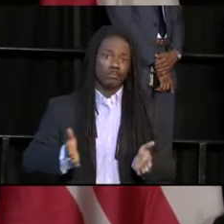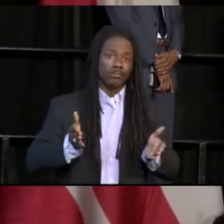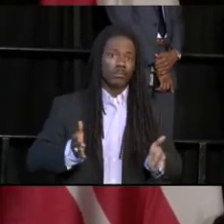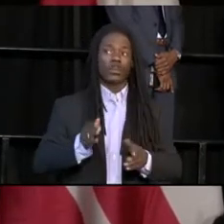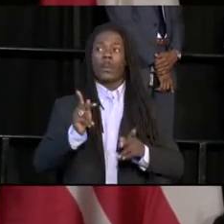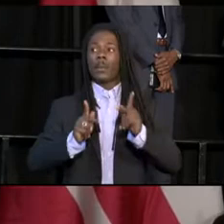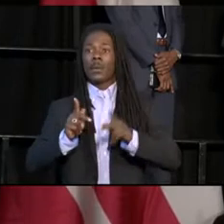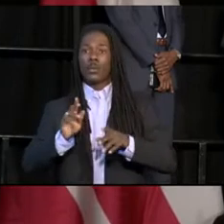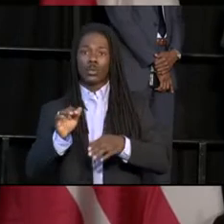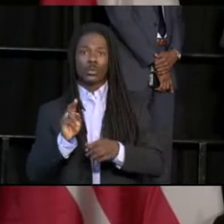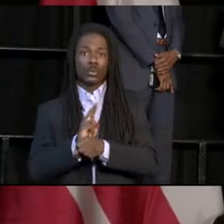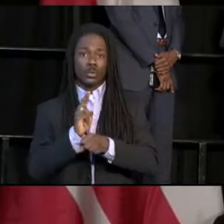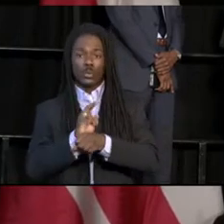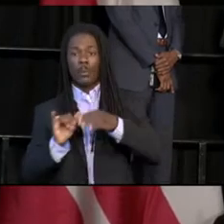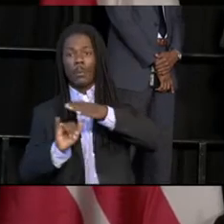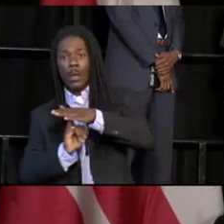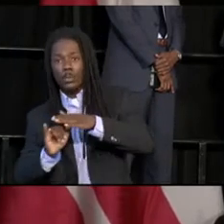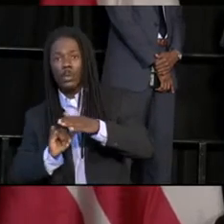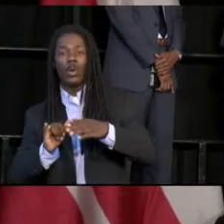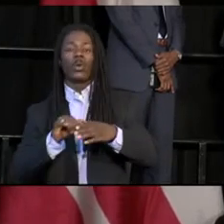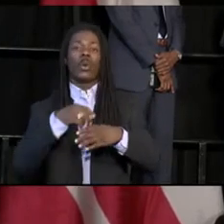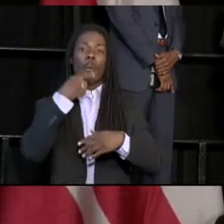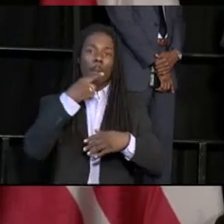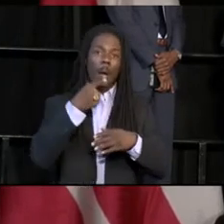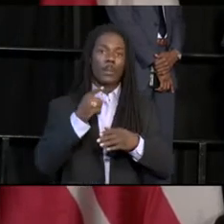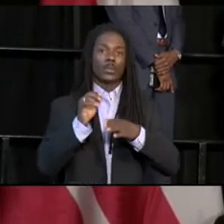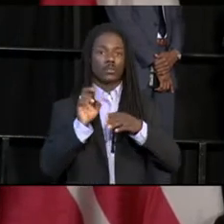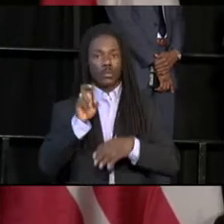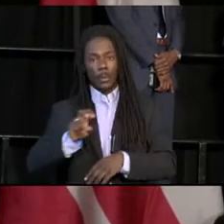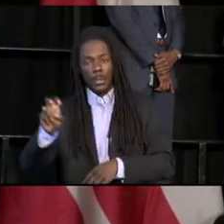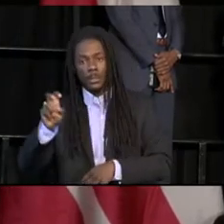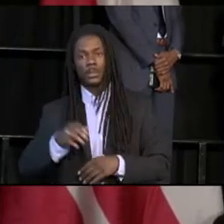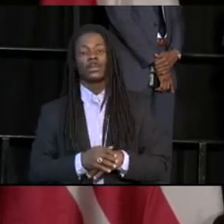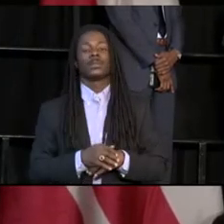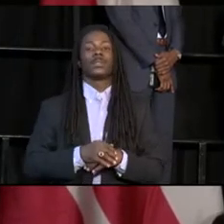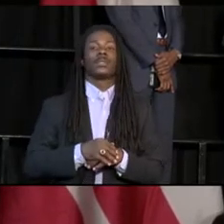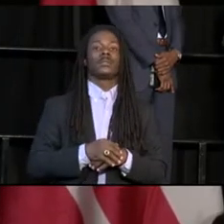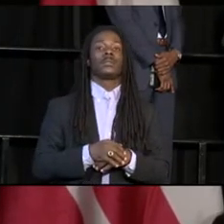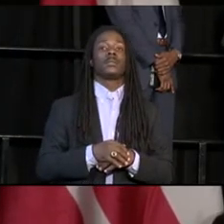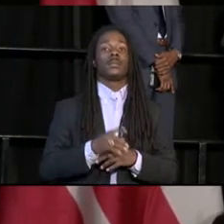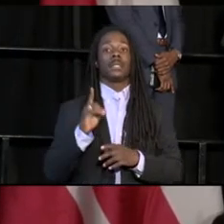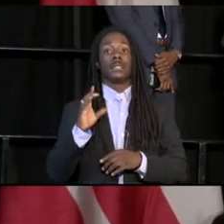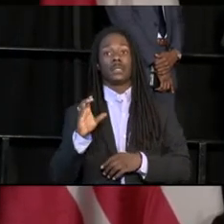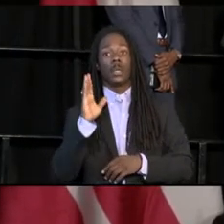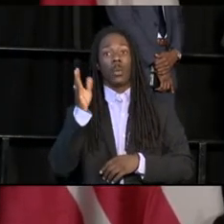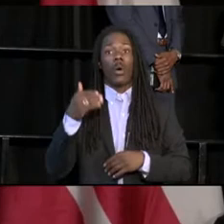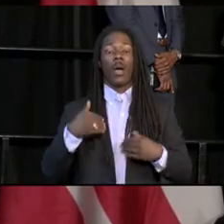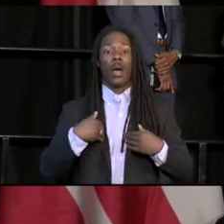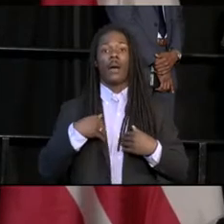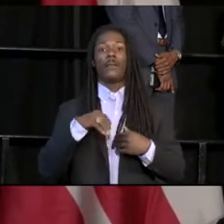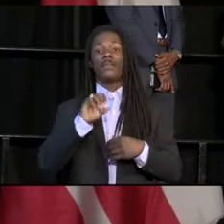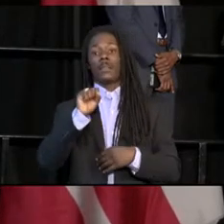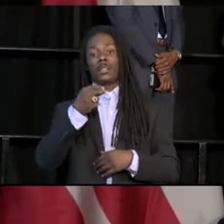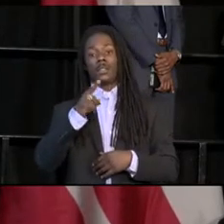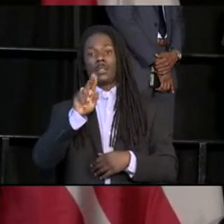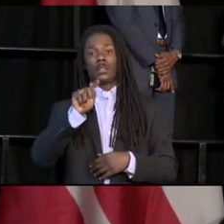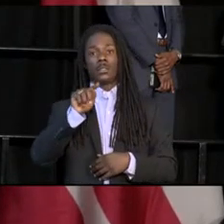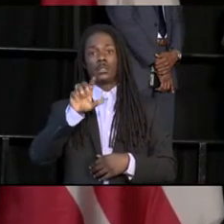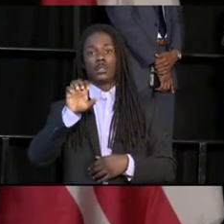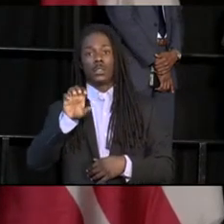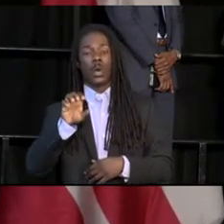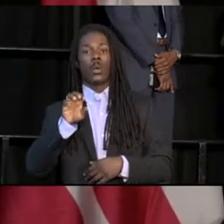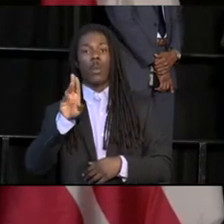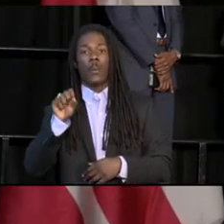to use public transportation. The district's Department of Transportation will be offering shuttle bus services from RFK